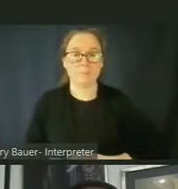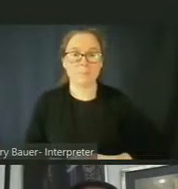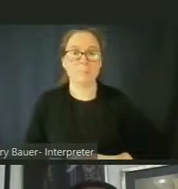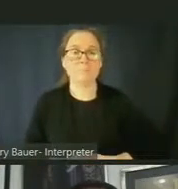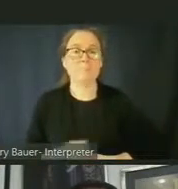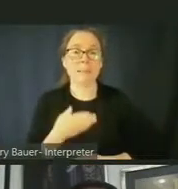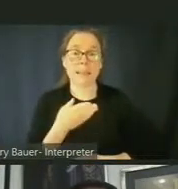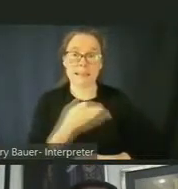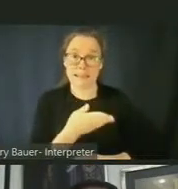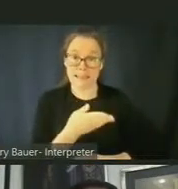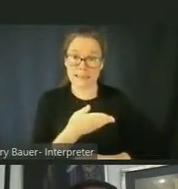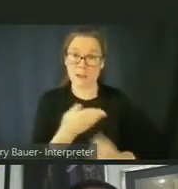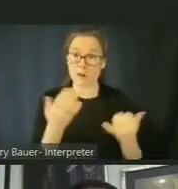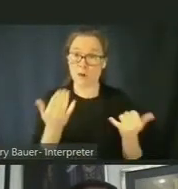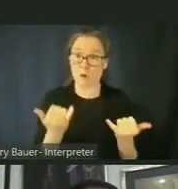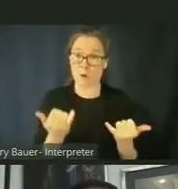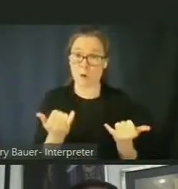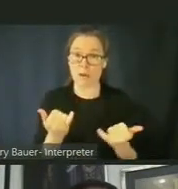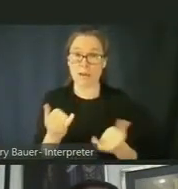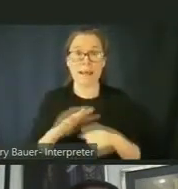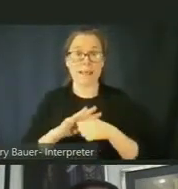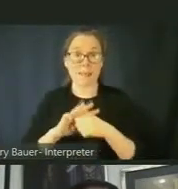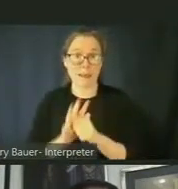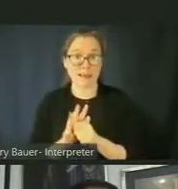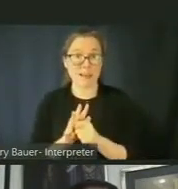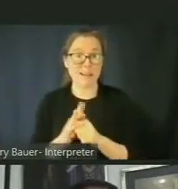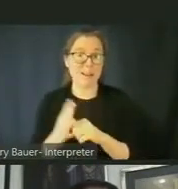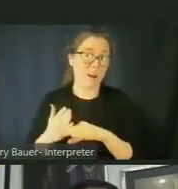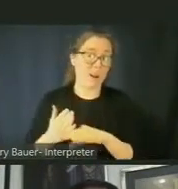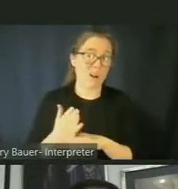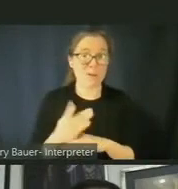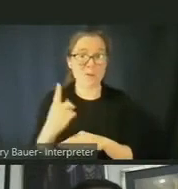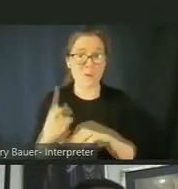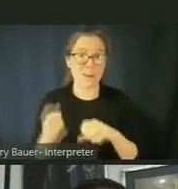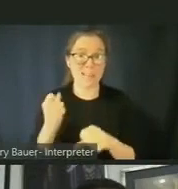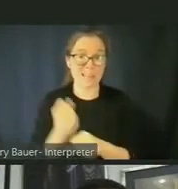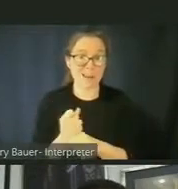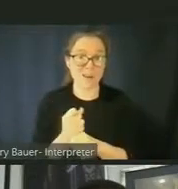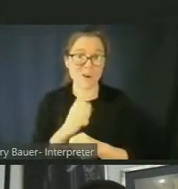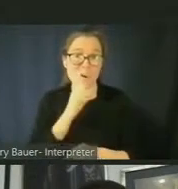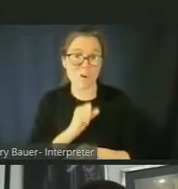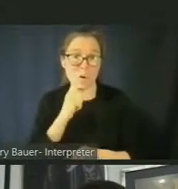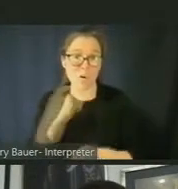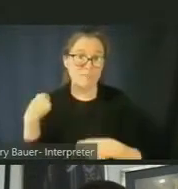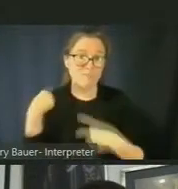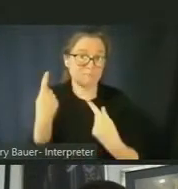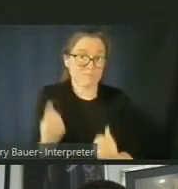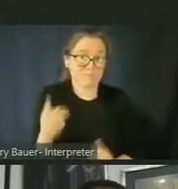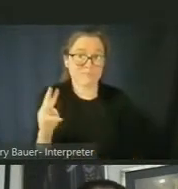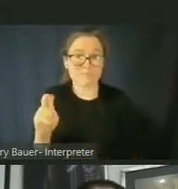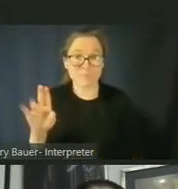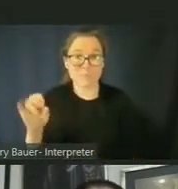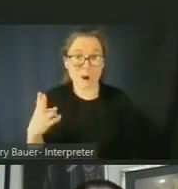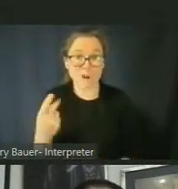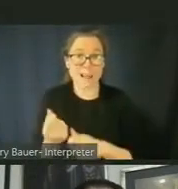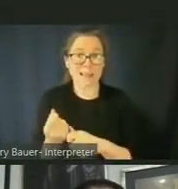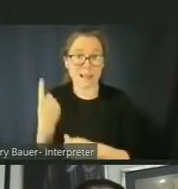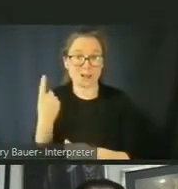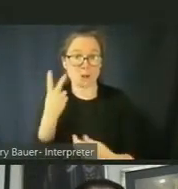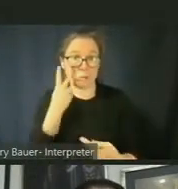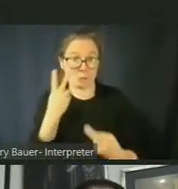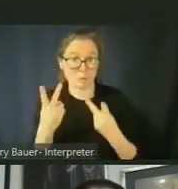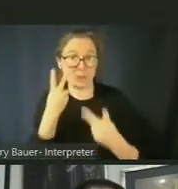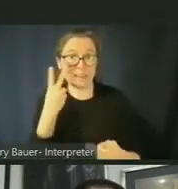Here's where we are. The pandemic is about a year old, almost, since March of last year. And we've seen certainly a number